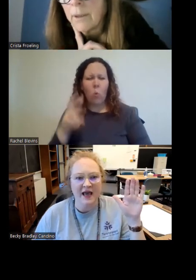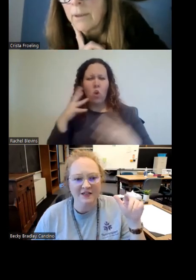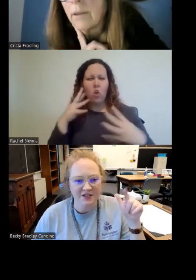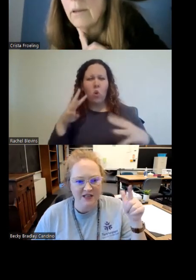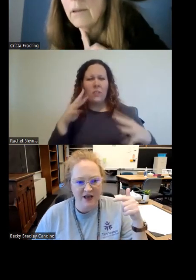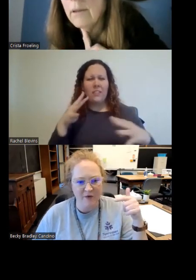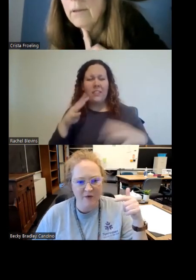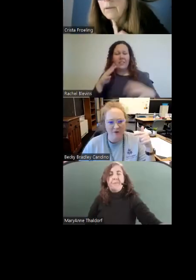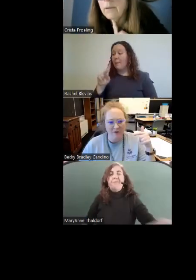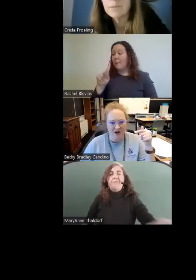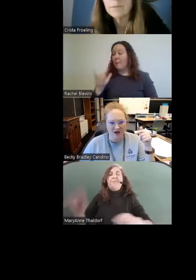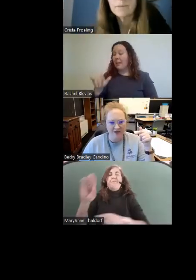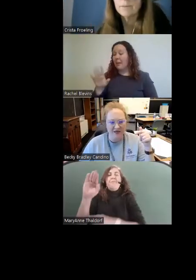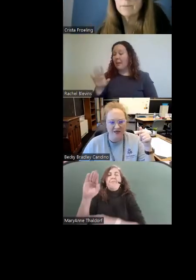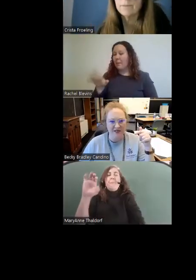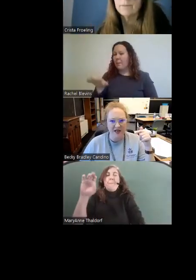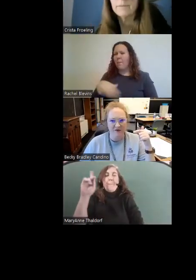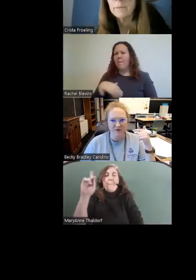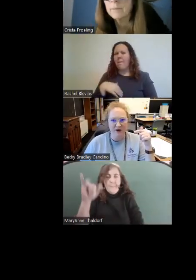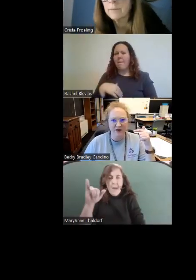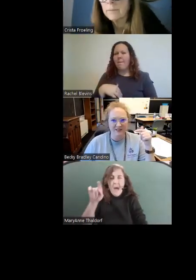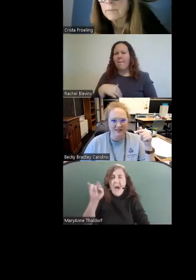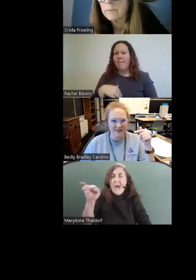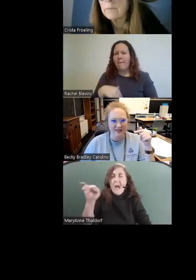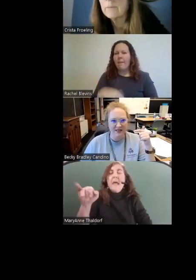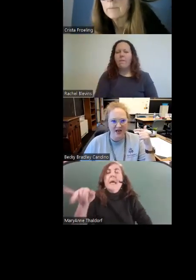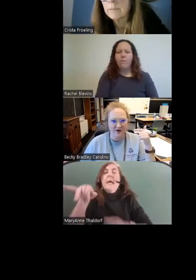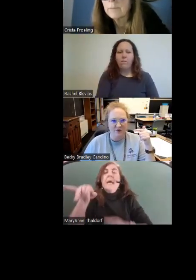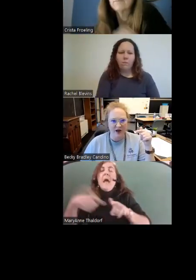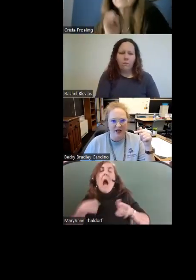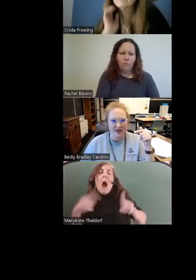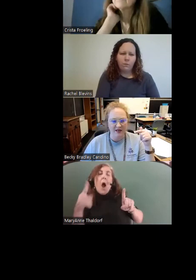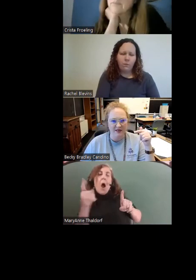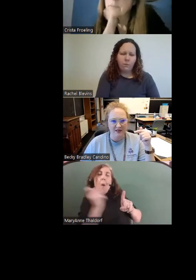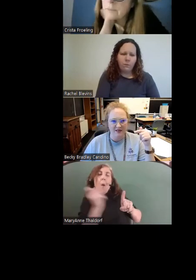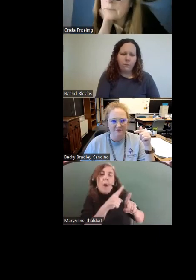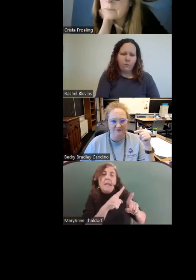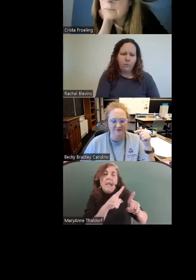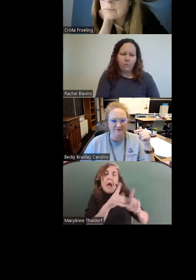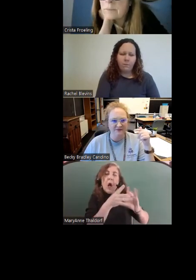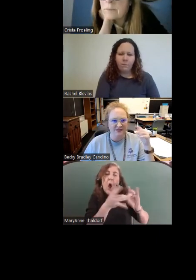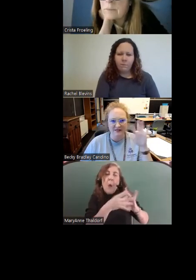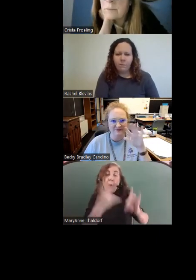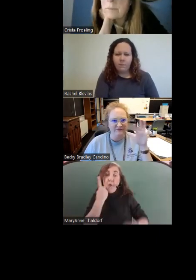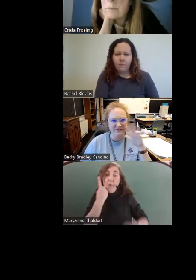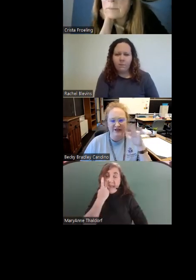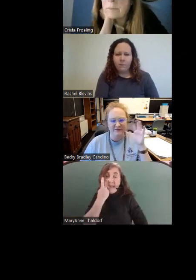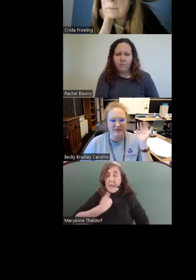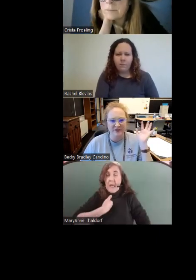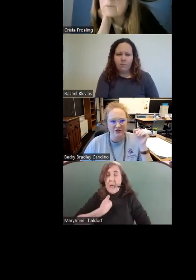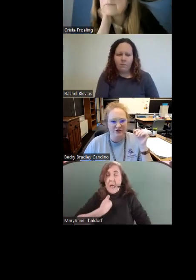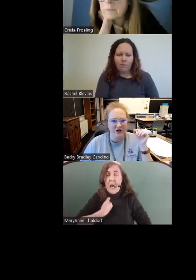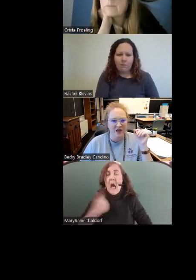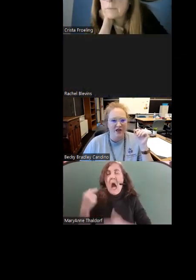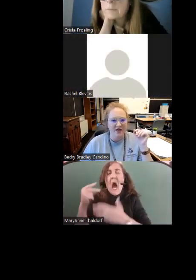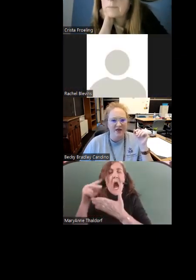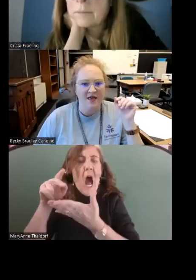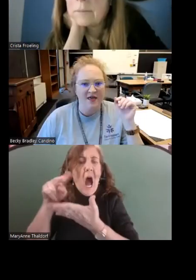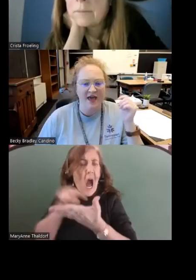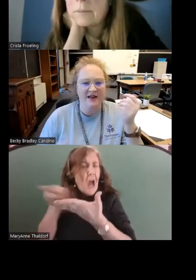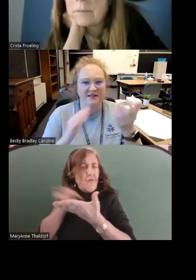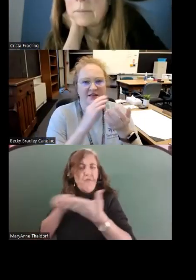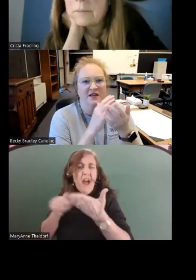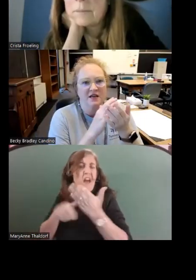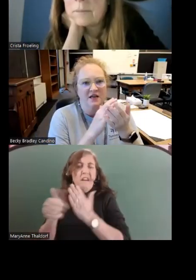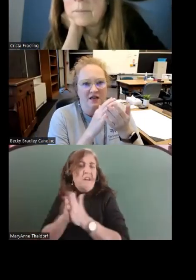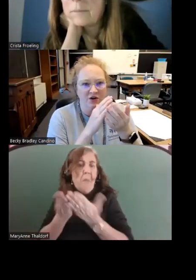Yeah, I wanted to comment. Recently I read in some literature